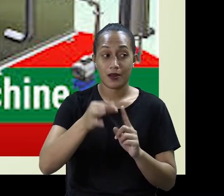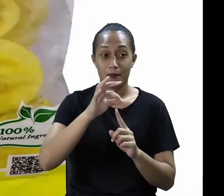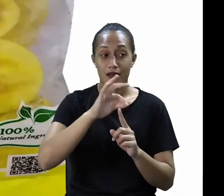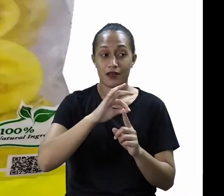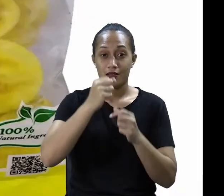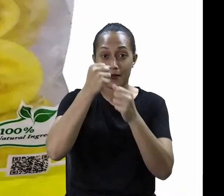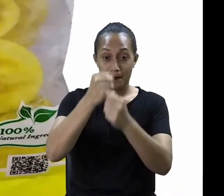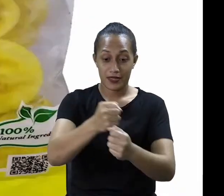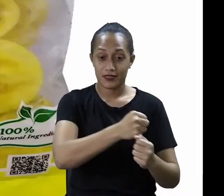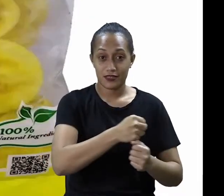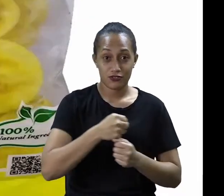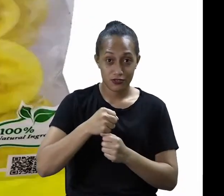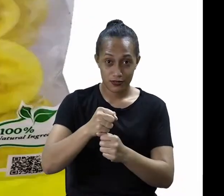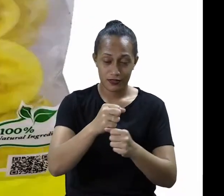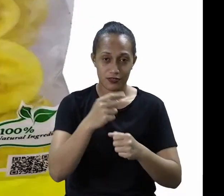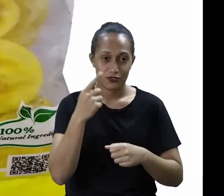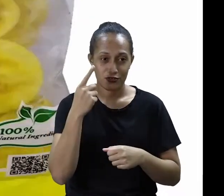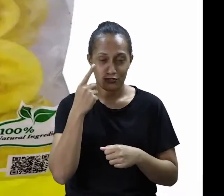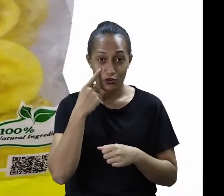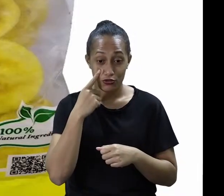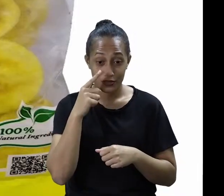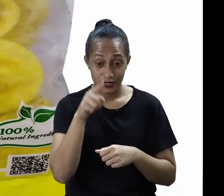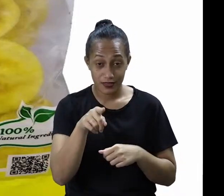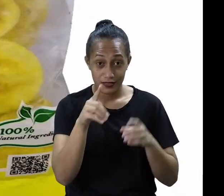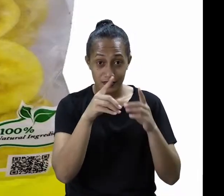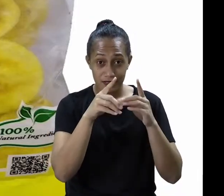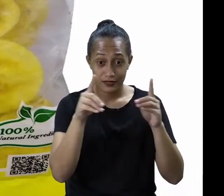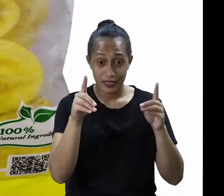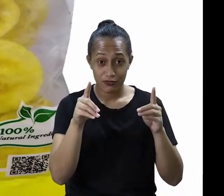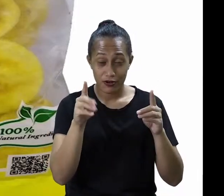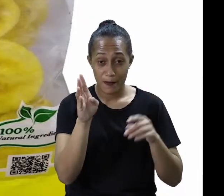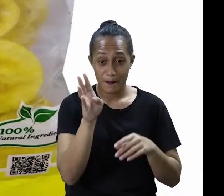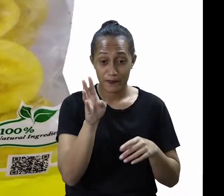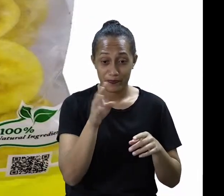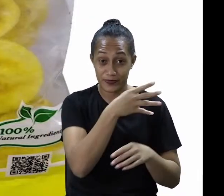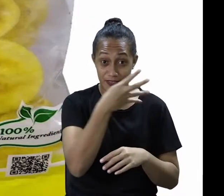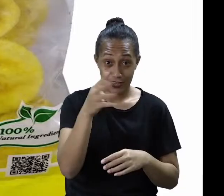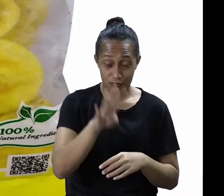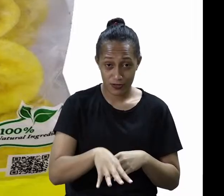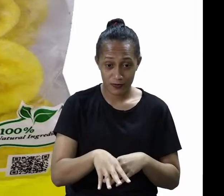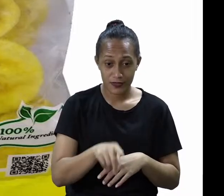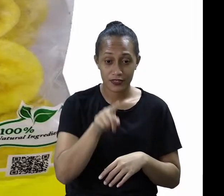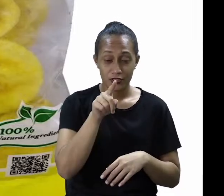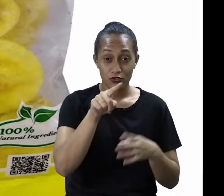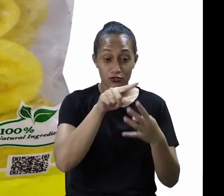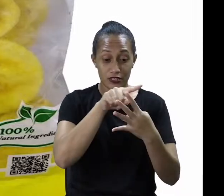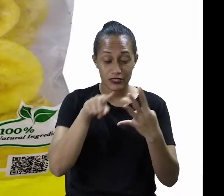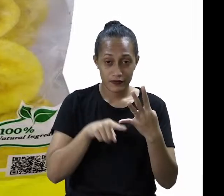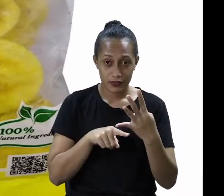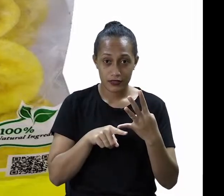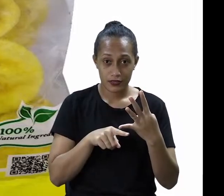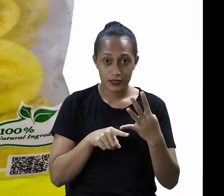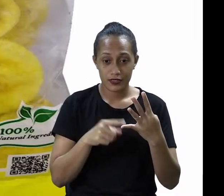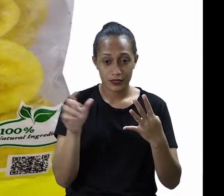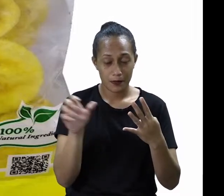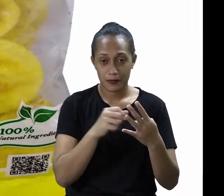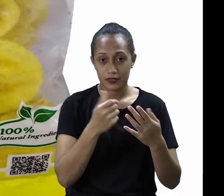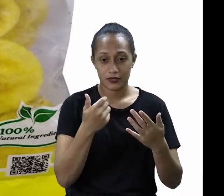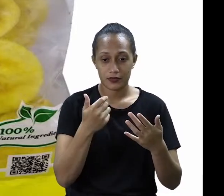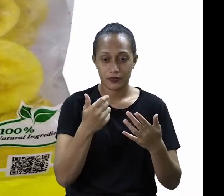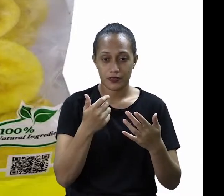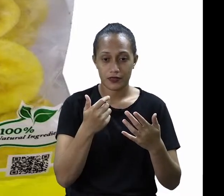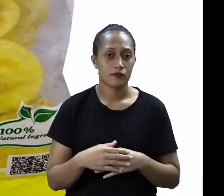sell. Also, I have to make a final decision if my product is not in good quality for